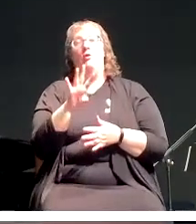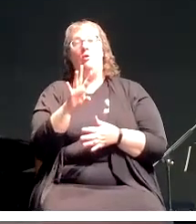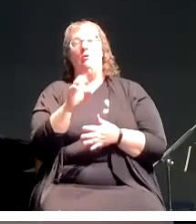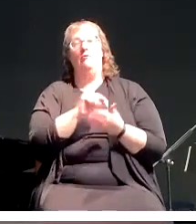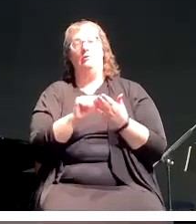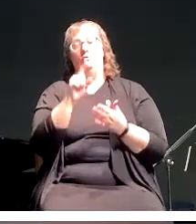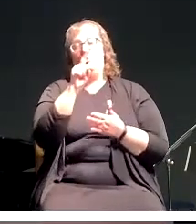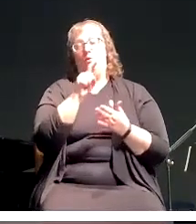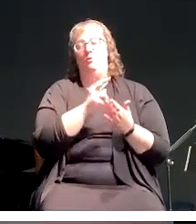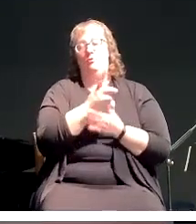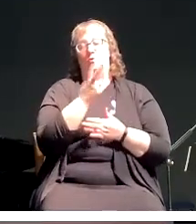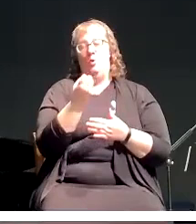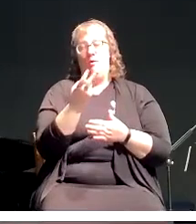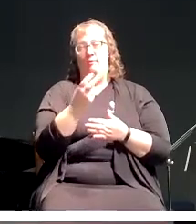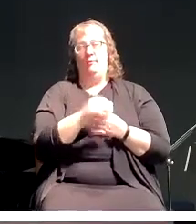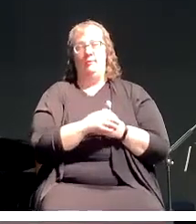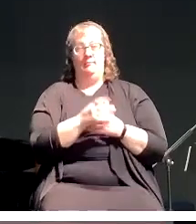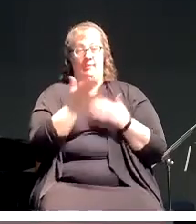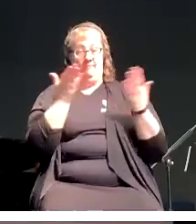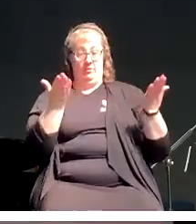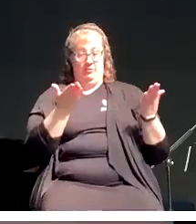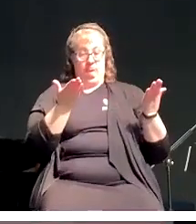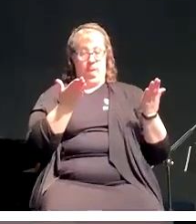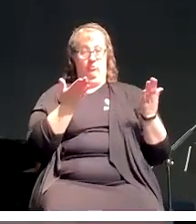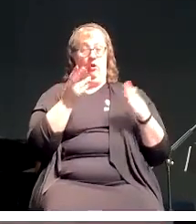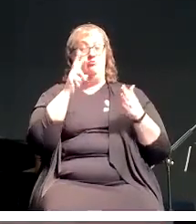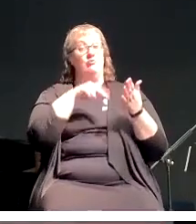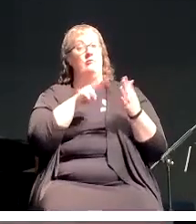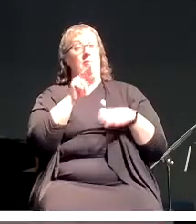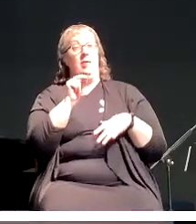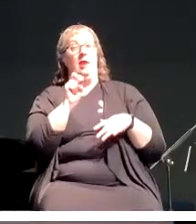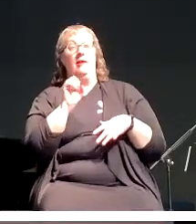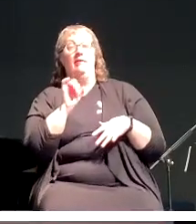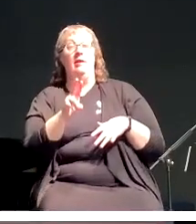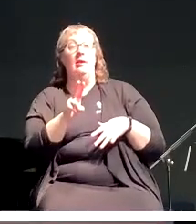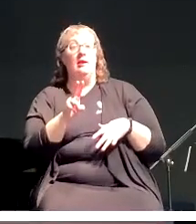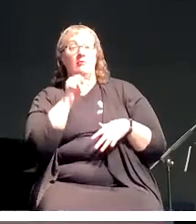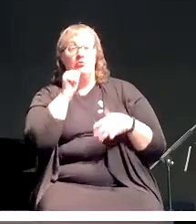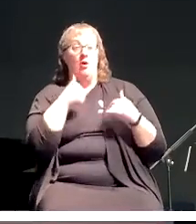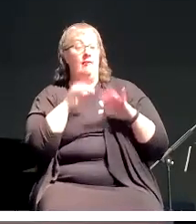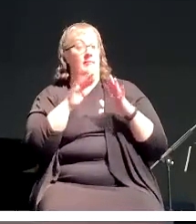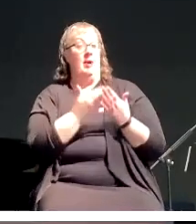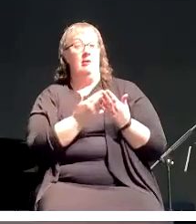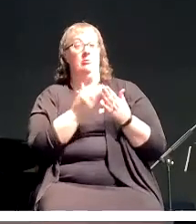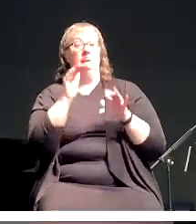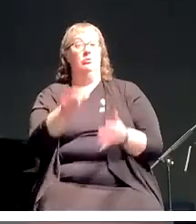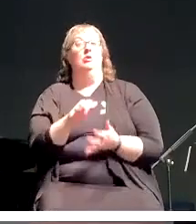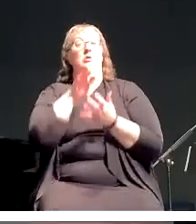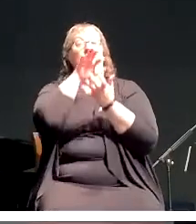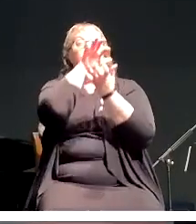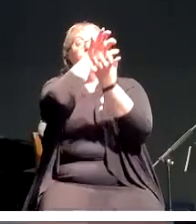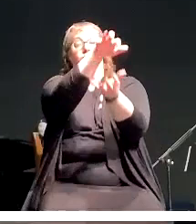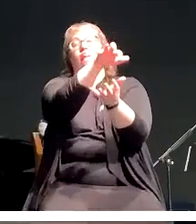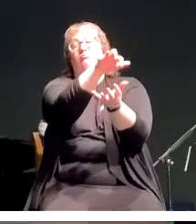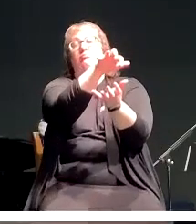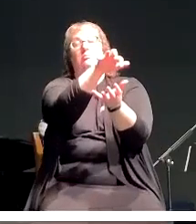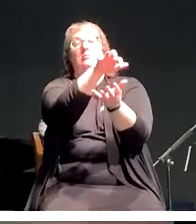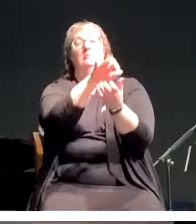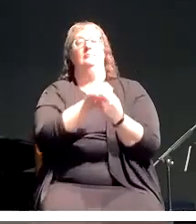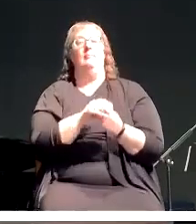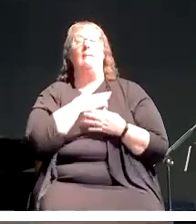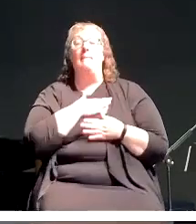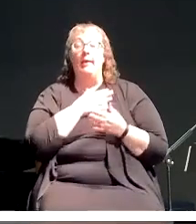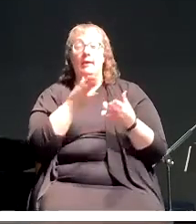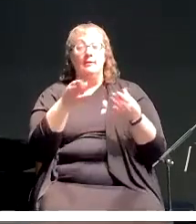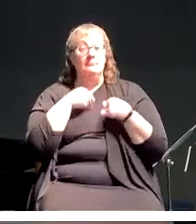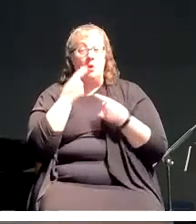12. And from the front, I read out of the NIV Bible. If you do not have a Bible, we have a stack of them right back there. Please